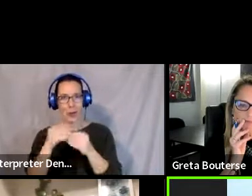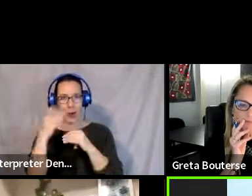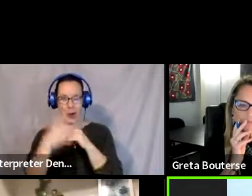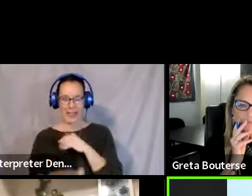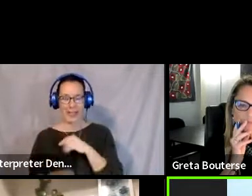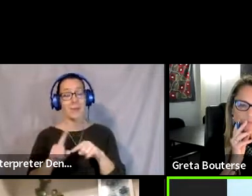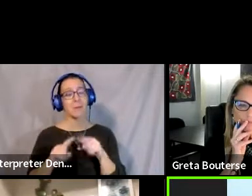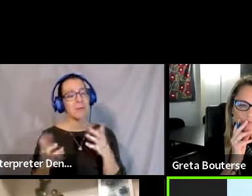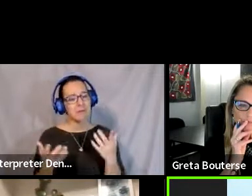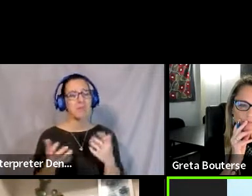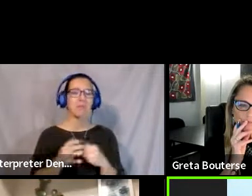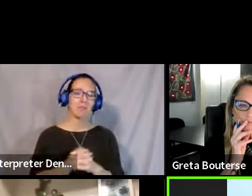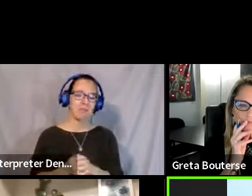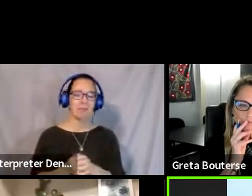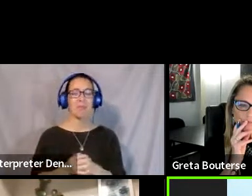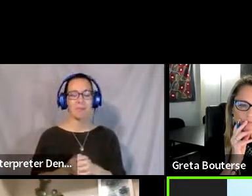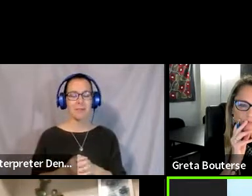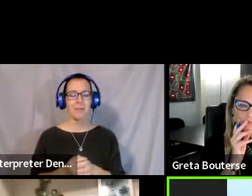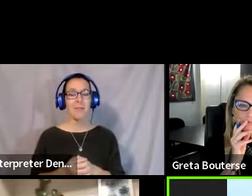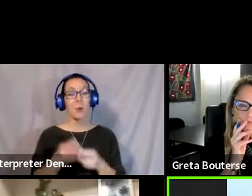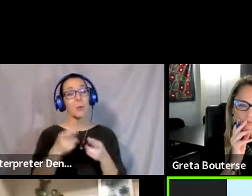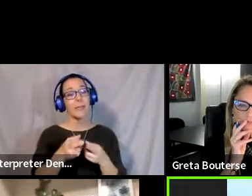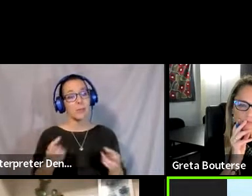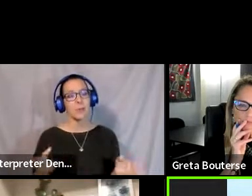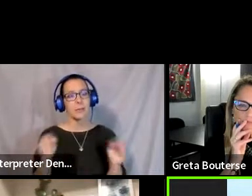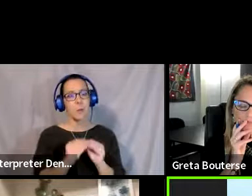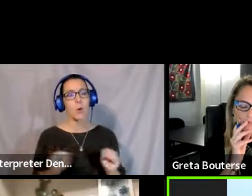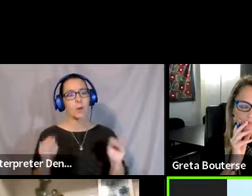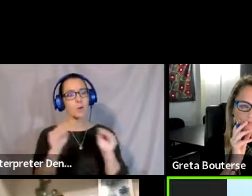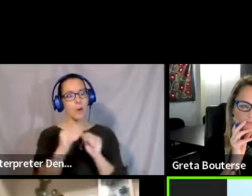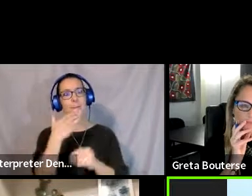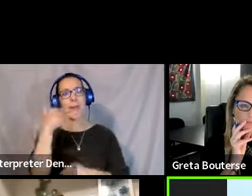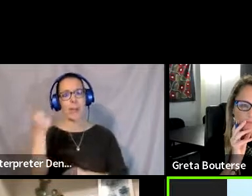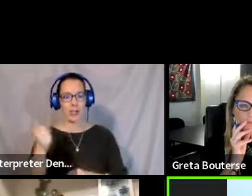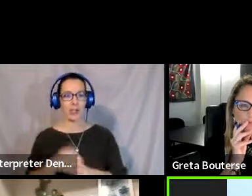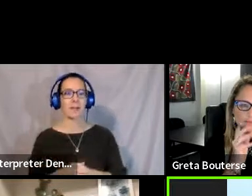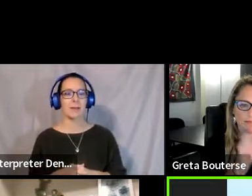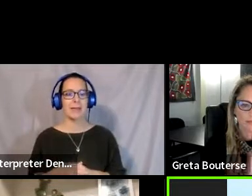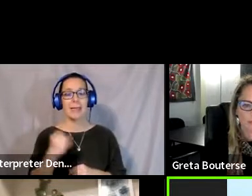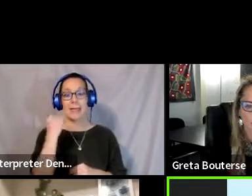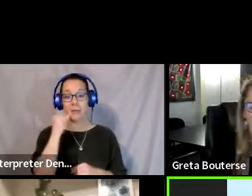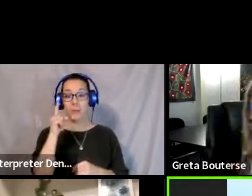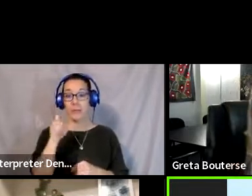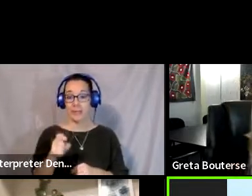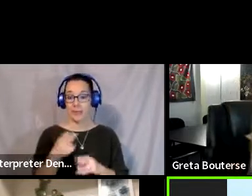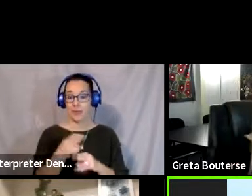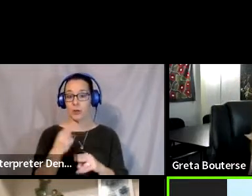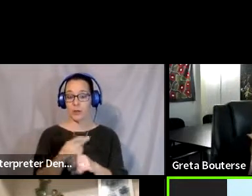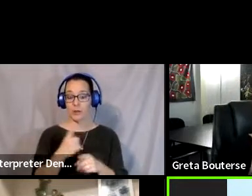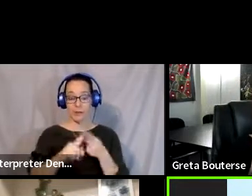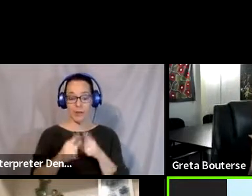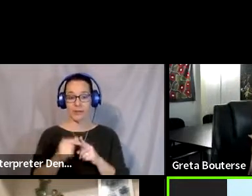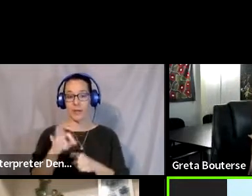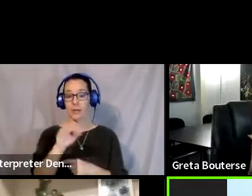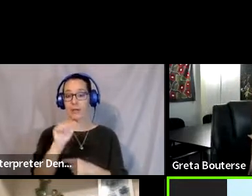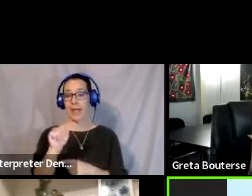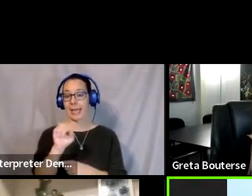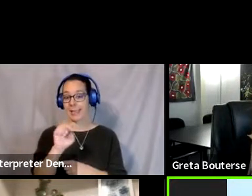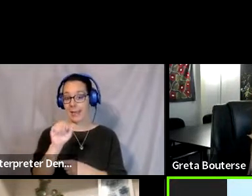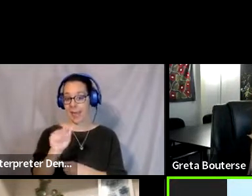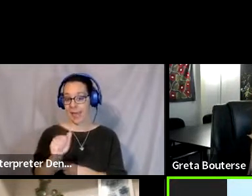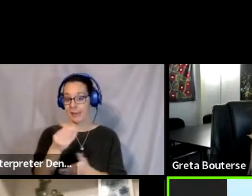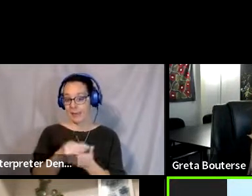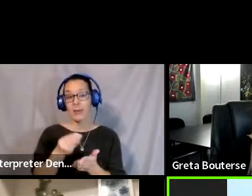the better. If resources need to be gathered through Friends of EEA, I think we're happy to help. I did have one final